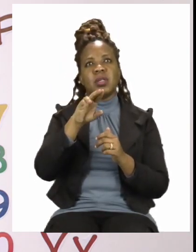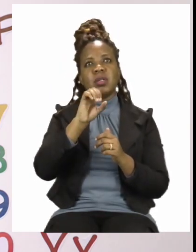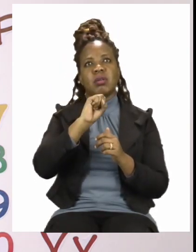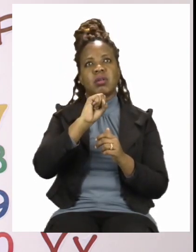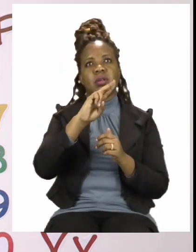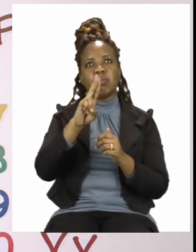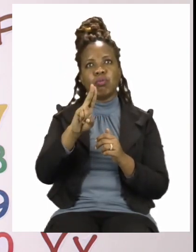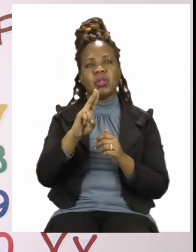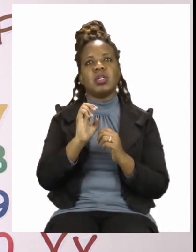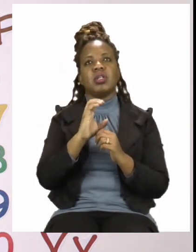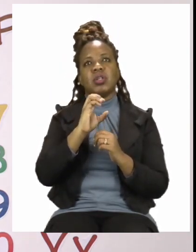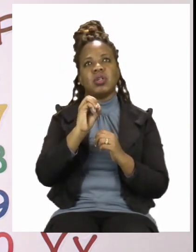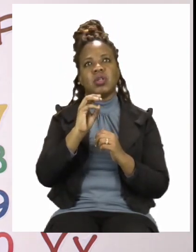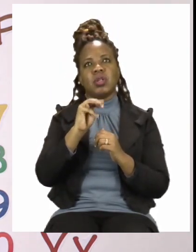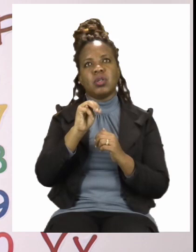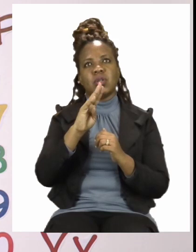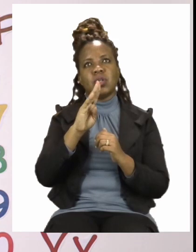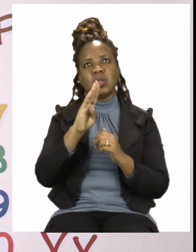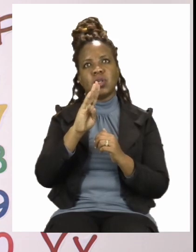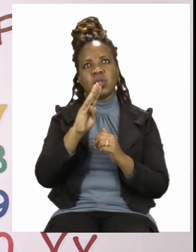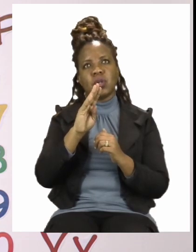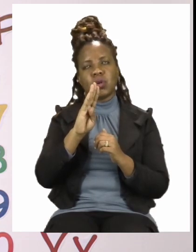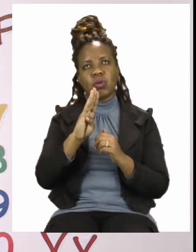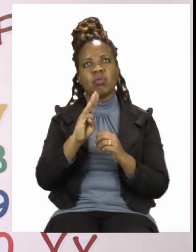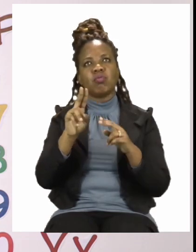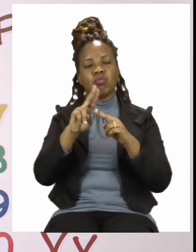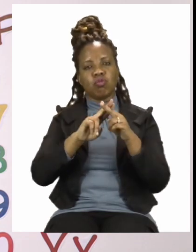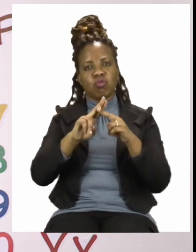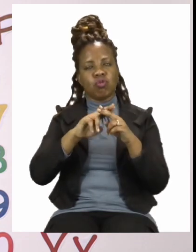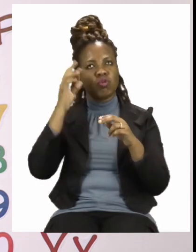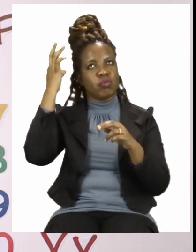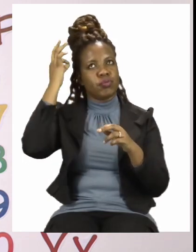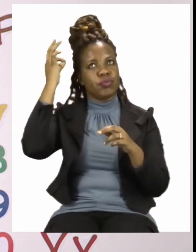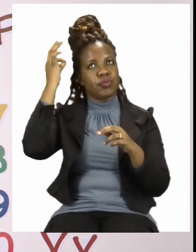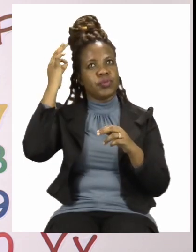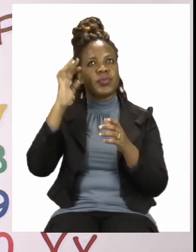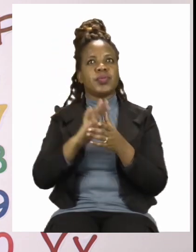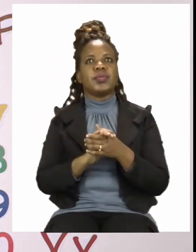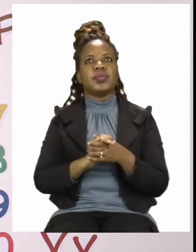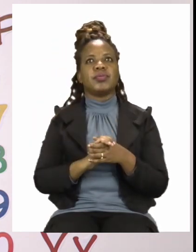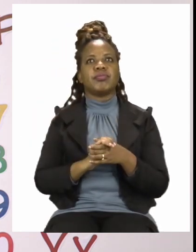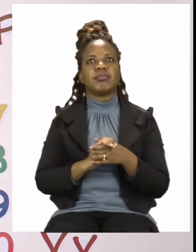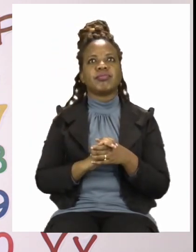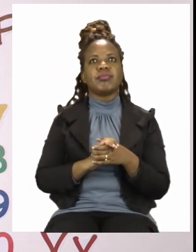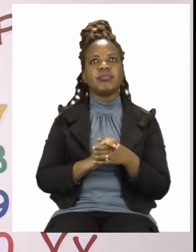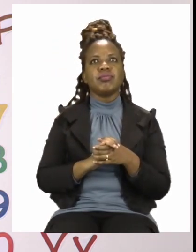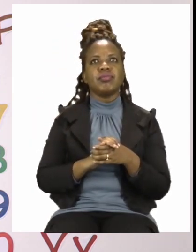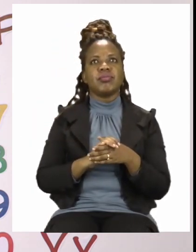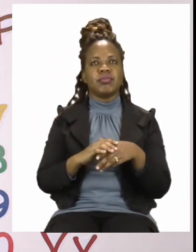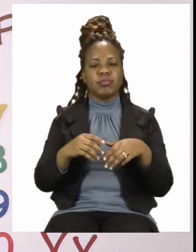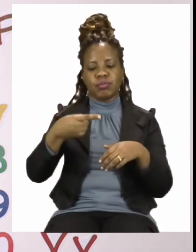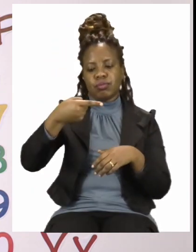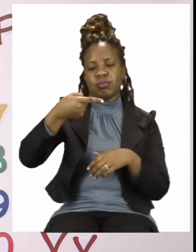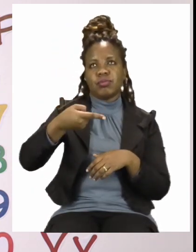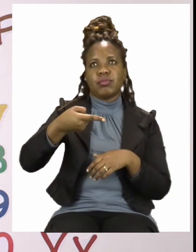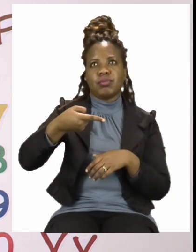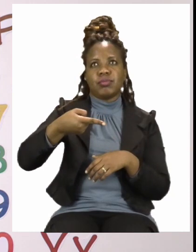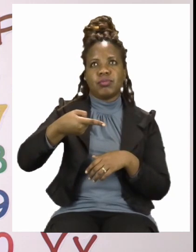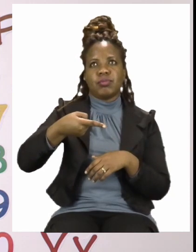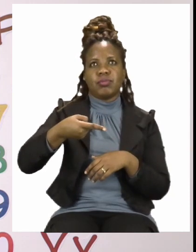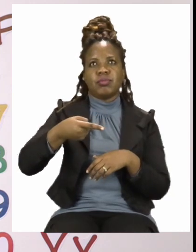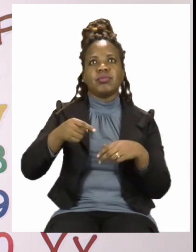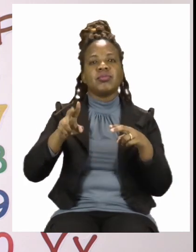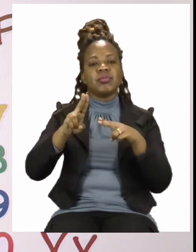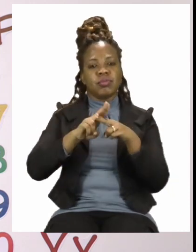talk about is a toothbrush. Now, a toothbrush is used to clean our teeth. And